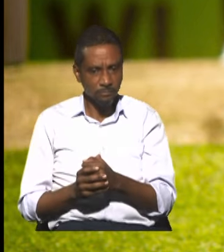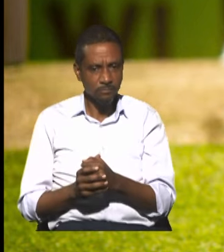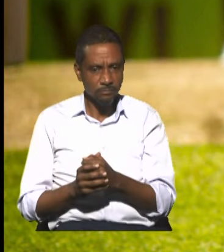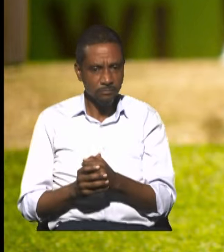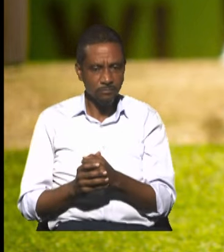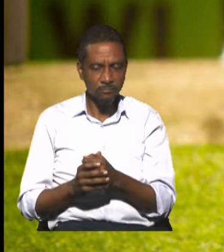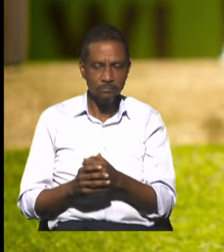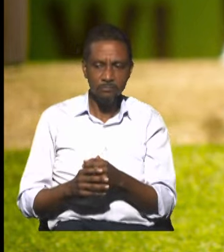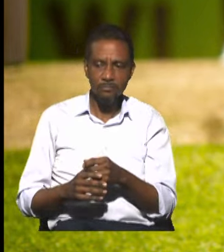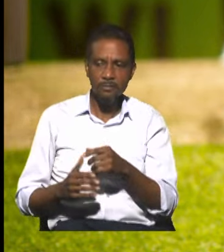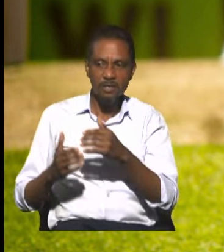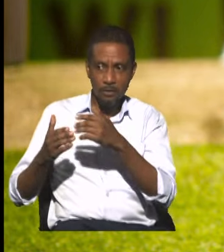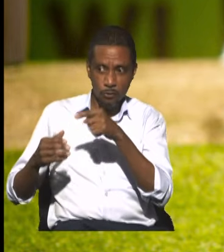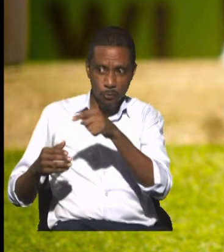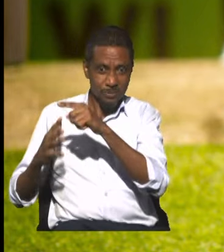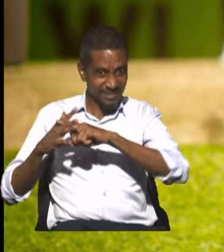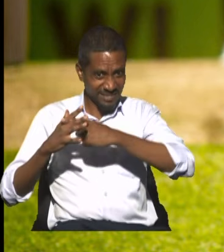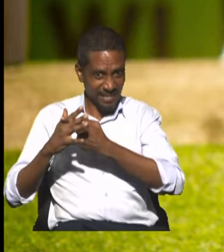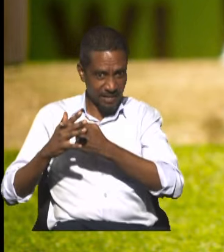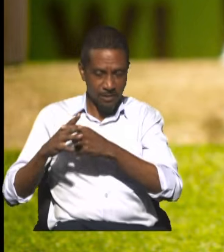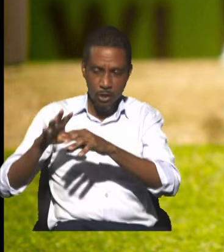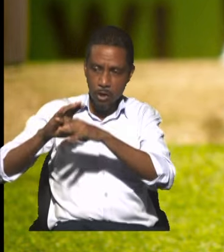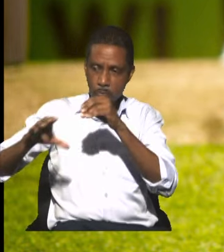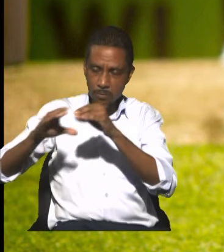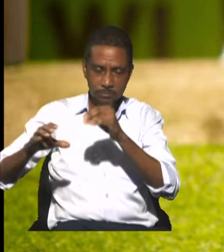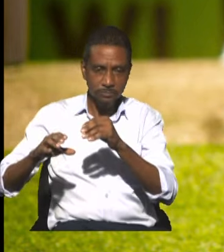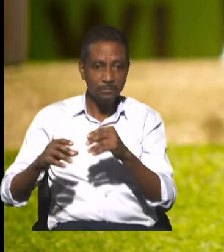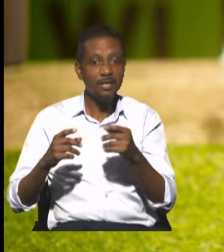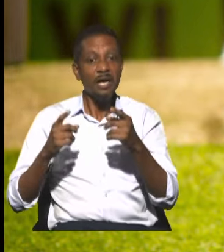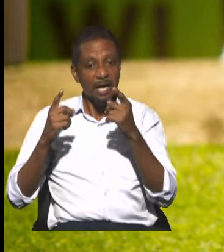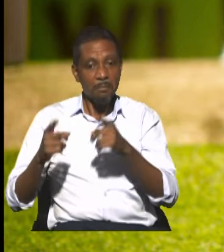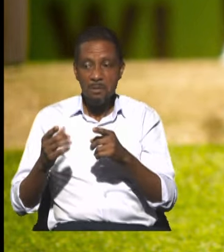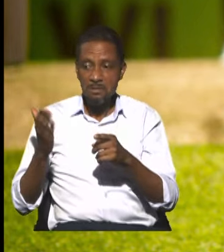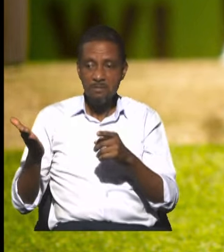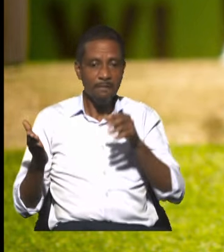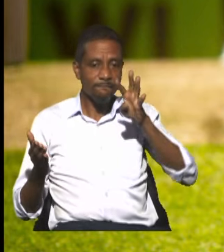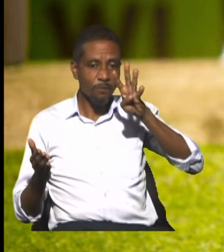of the openers to have the visitors on 40 for 2 going into the third day.